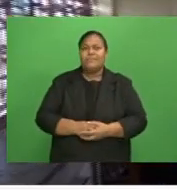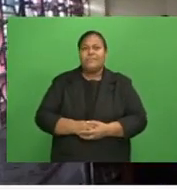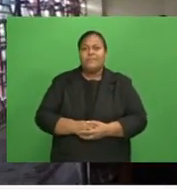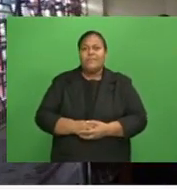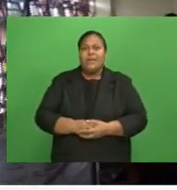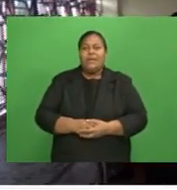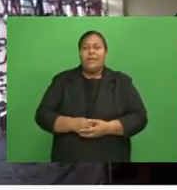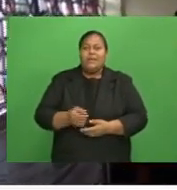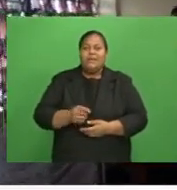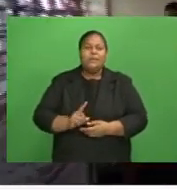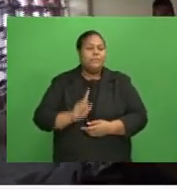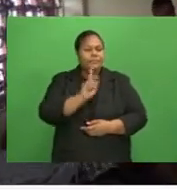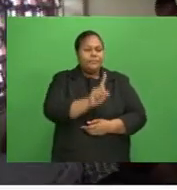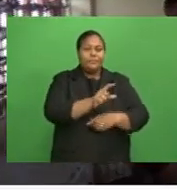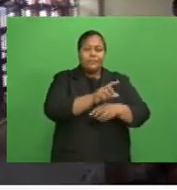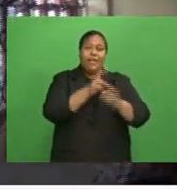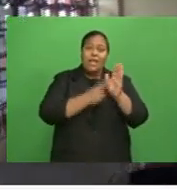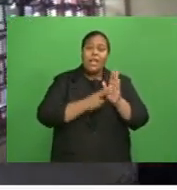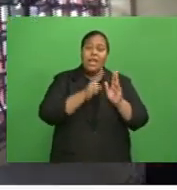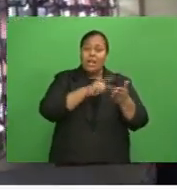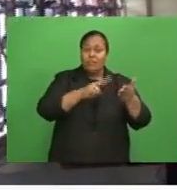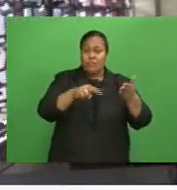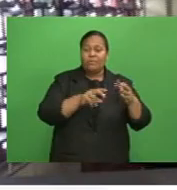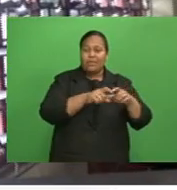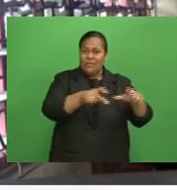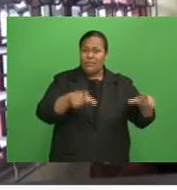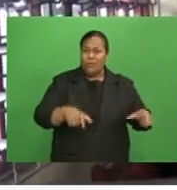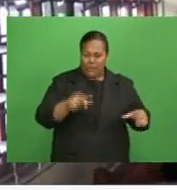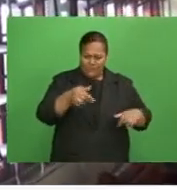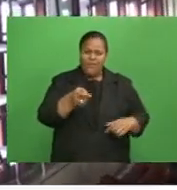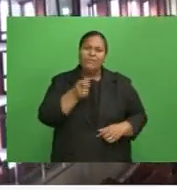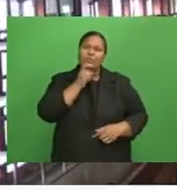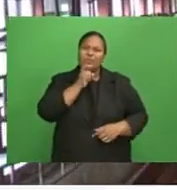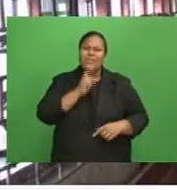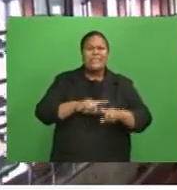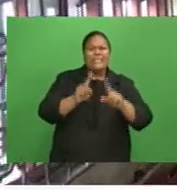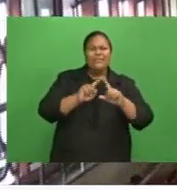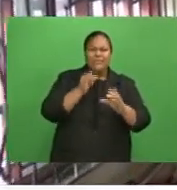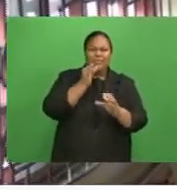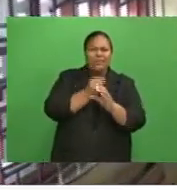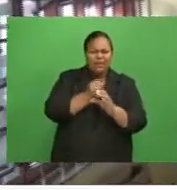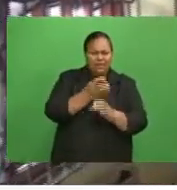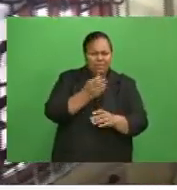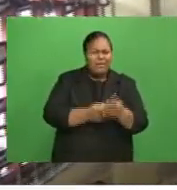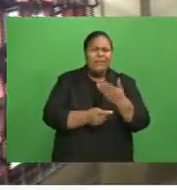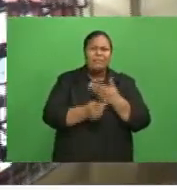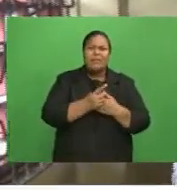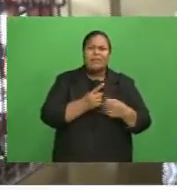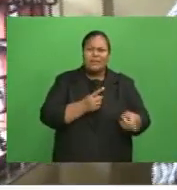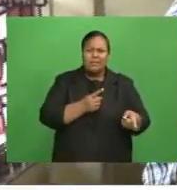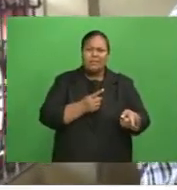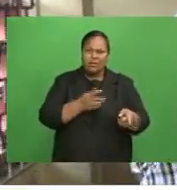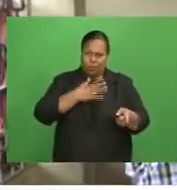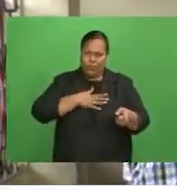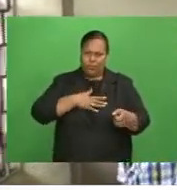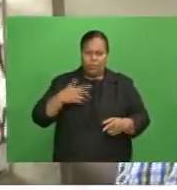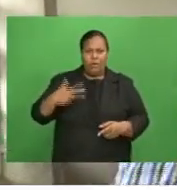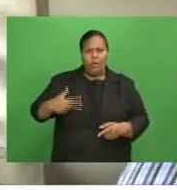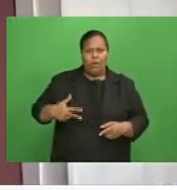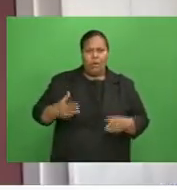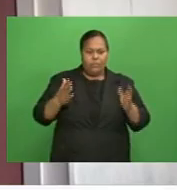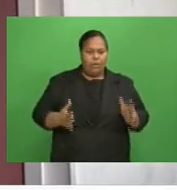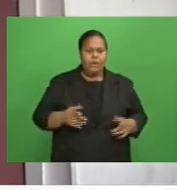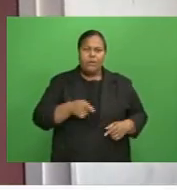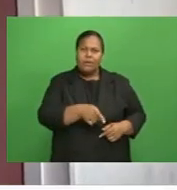in the Nausori Magistrates Court this afternoon. They are facing various charges, including act with intent to cause grievous harm,